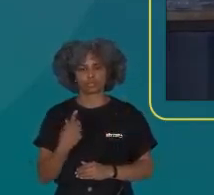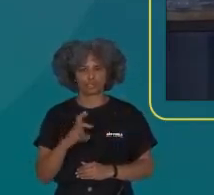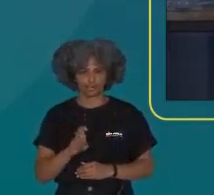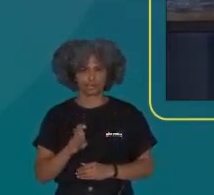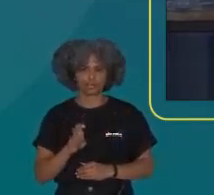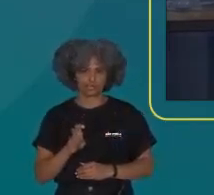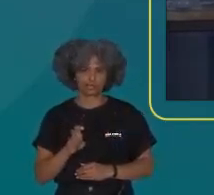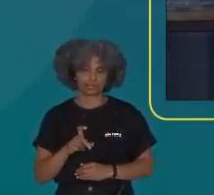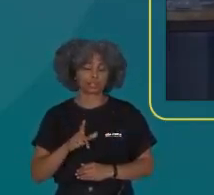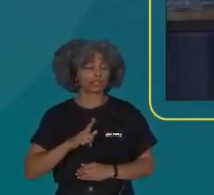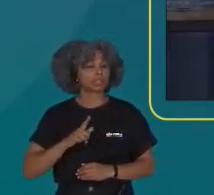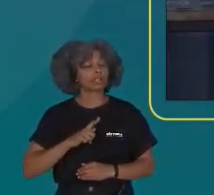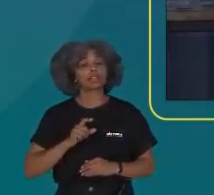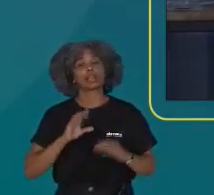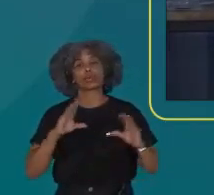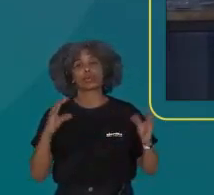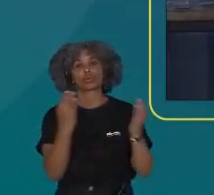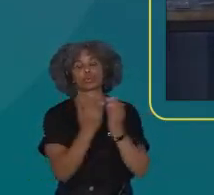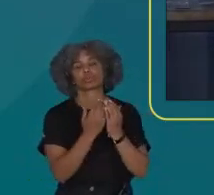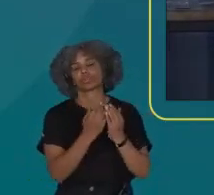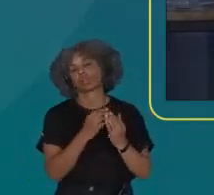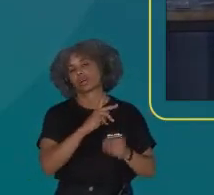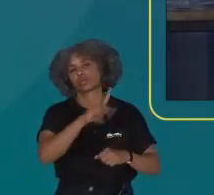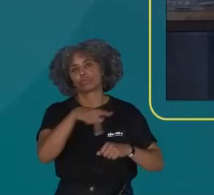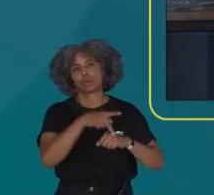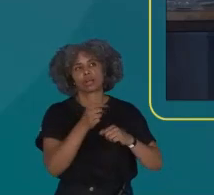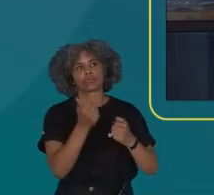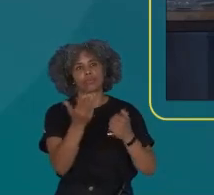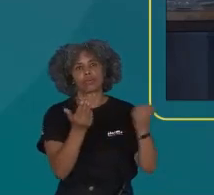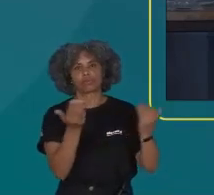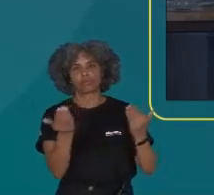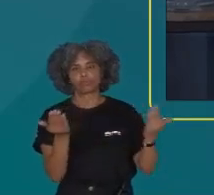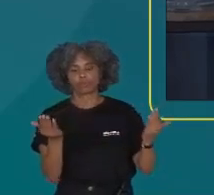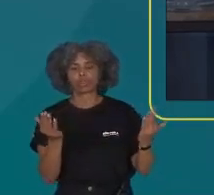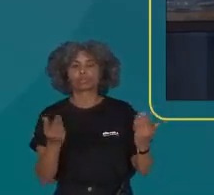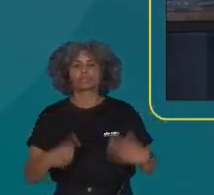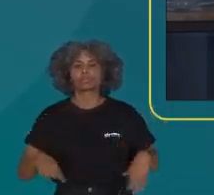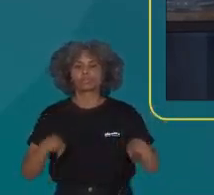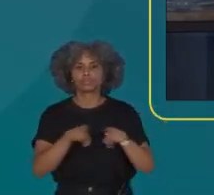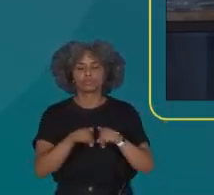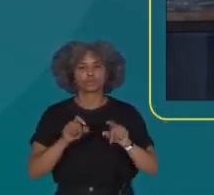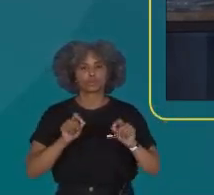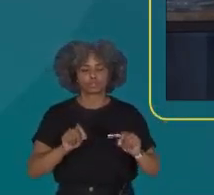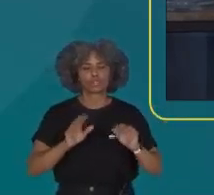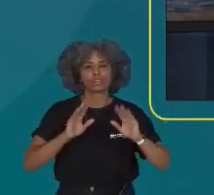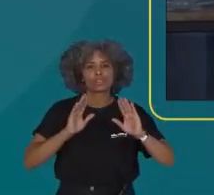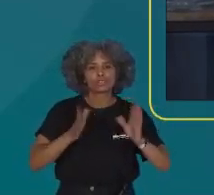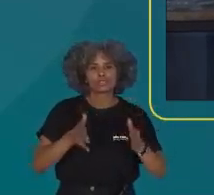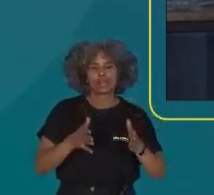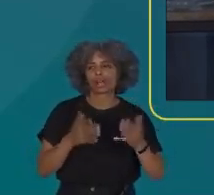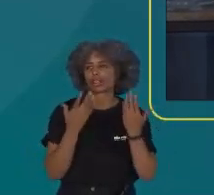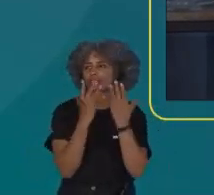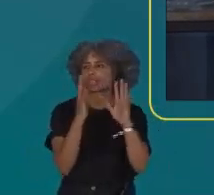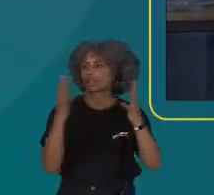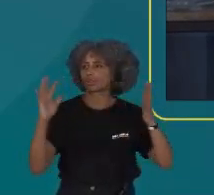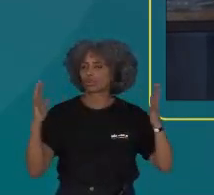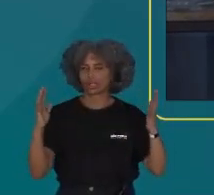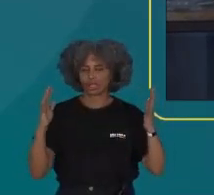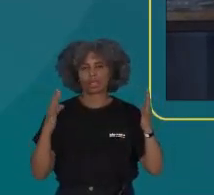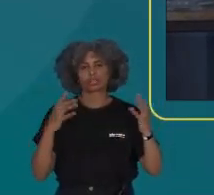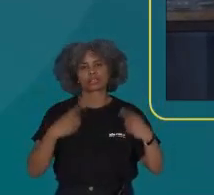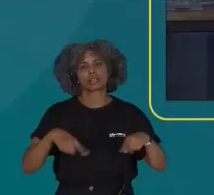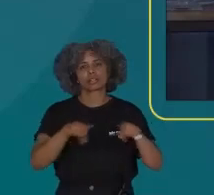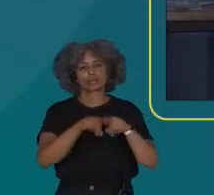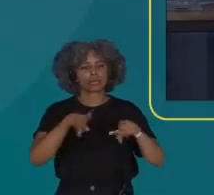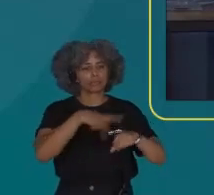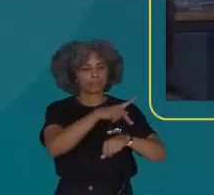new biodiversity plan, one to make peace with nature, for humanity to restore its relationship with nature,